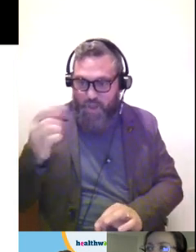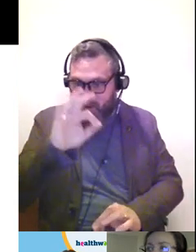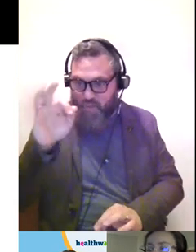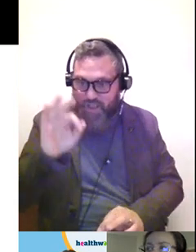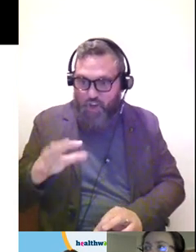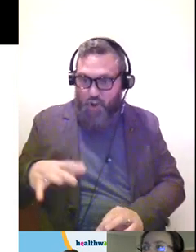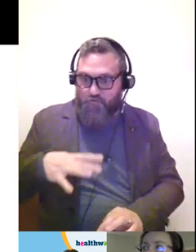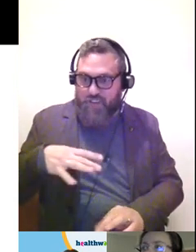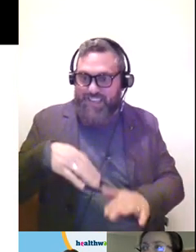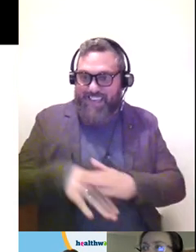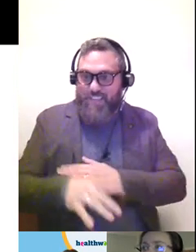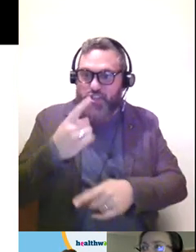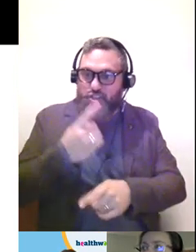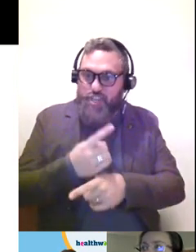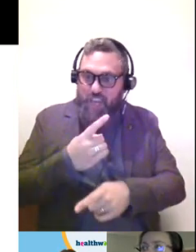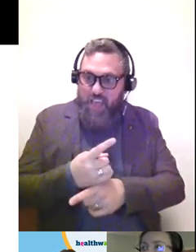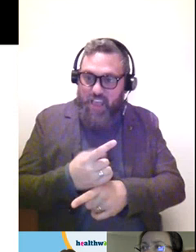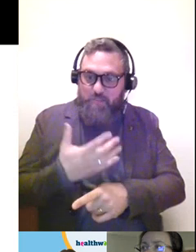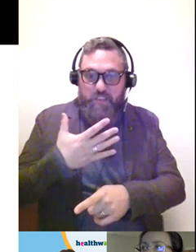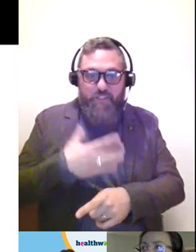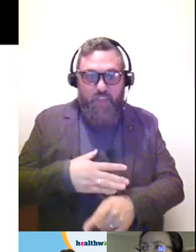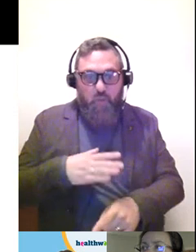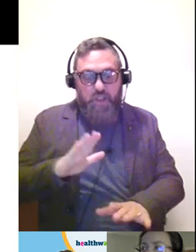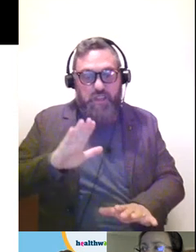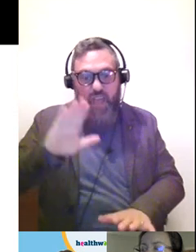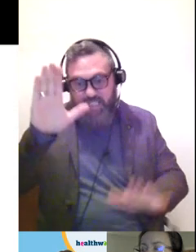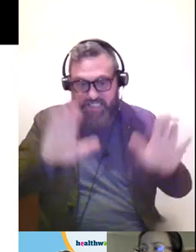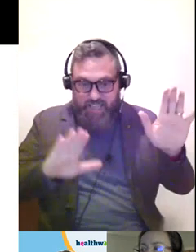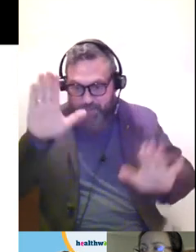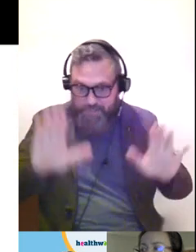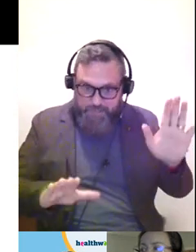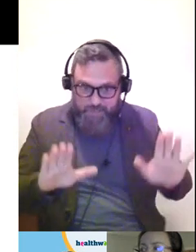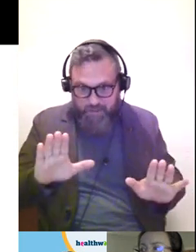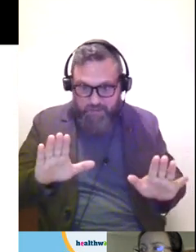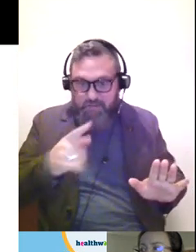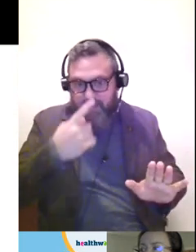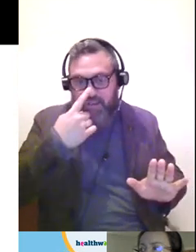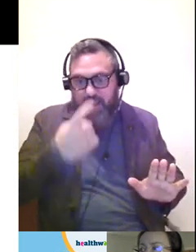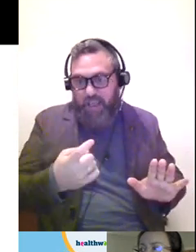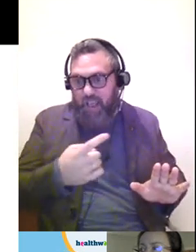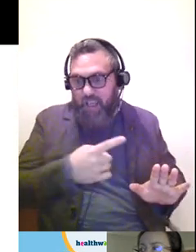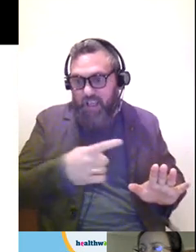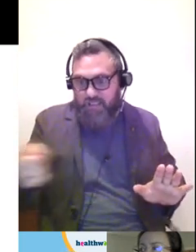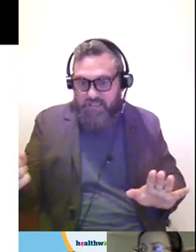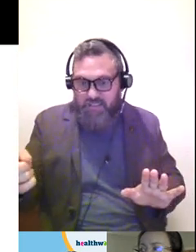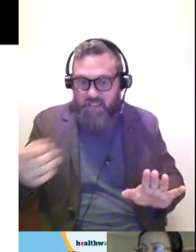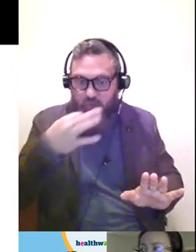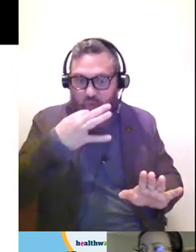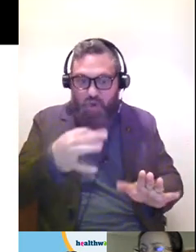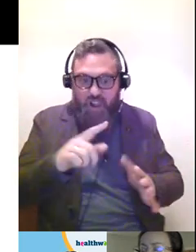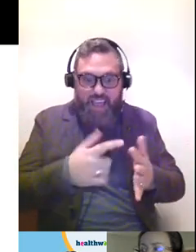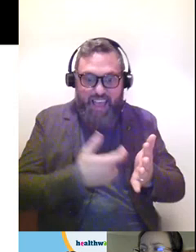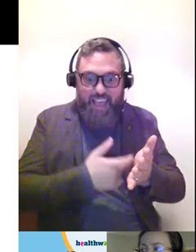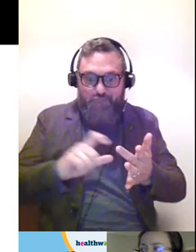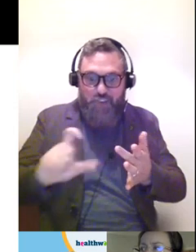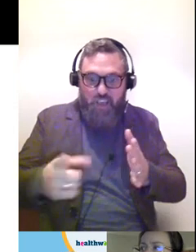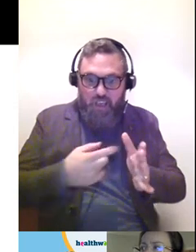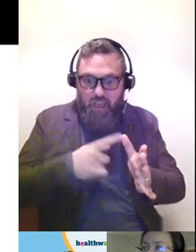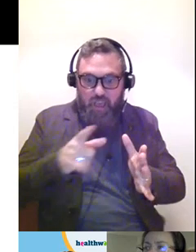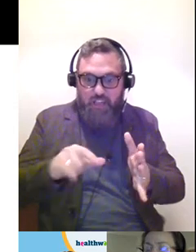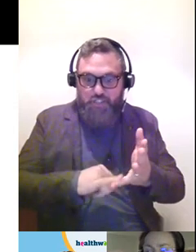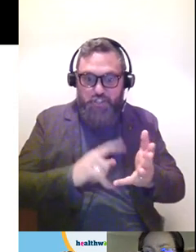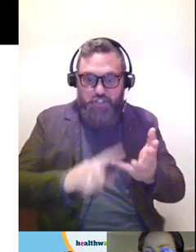chat, but if people want to put their virtual hands up as well, I will ask Erica and Sue, I think, to help me